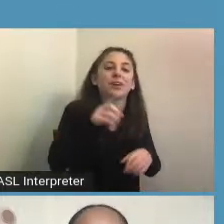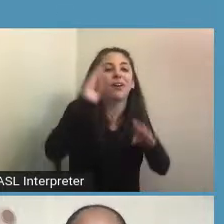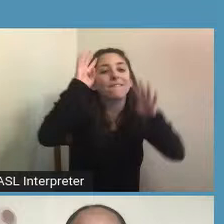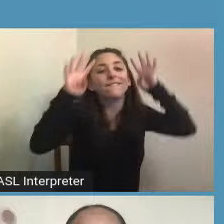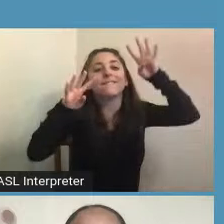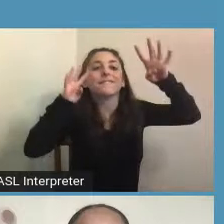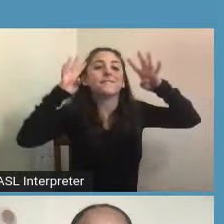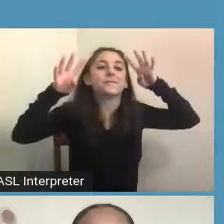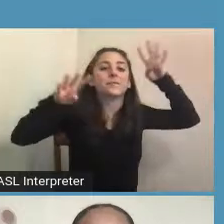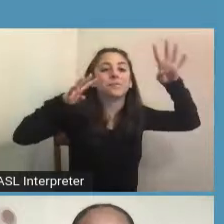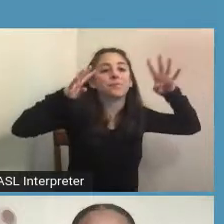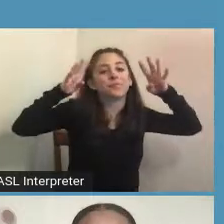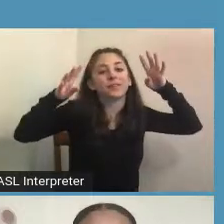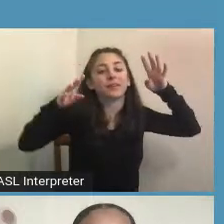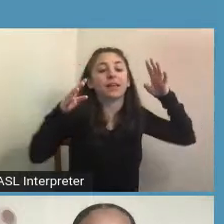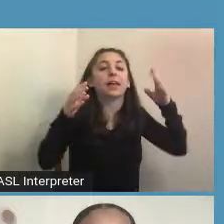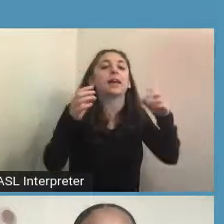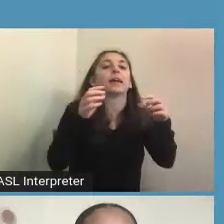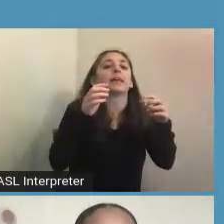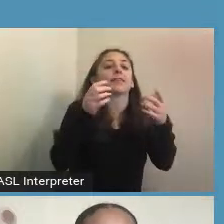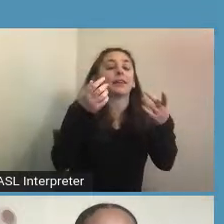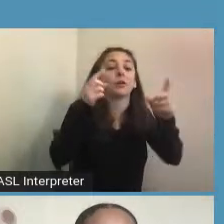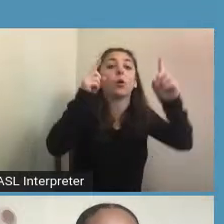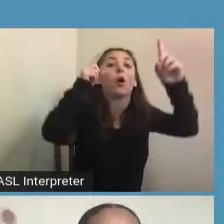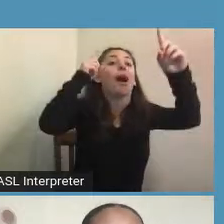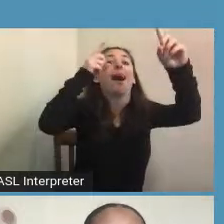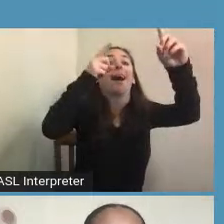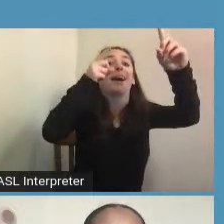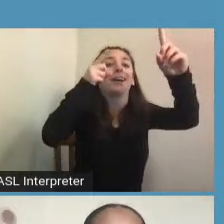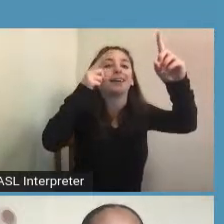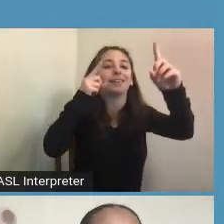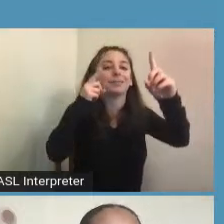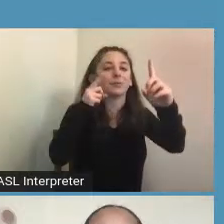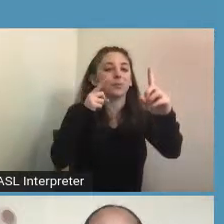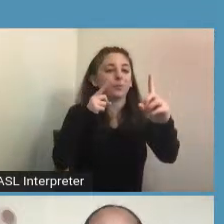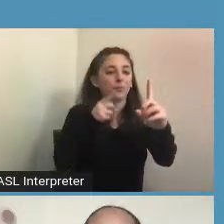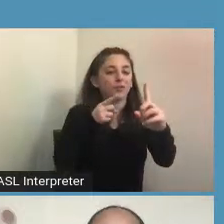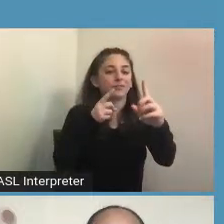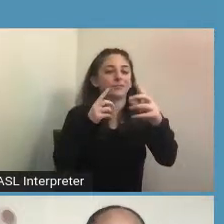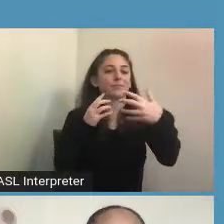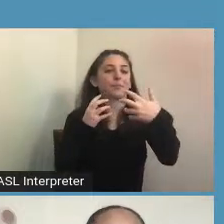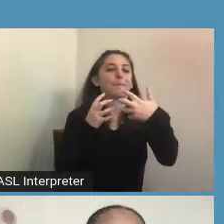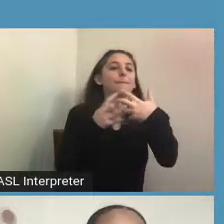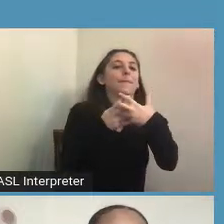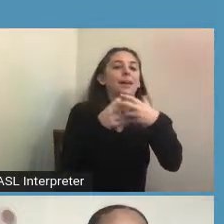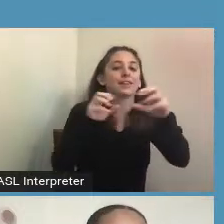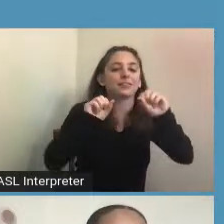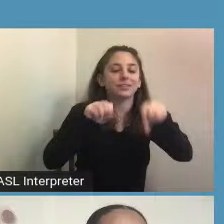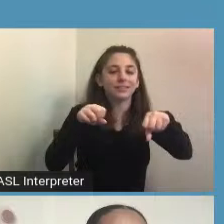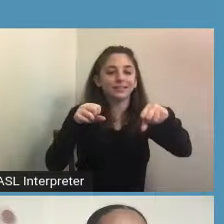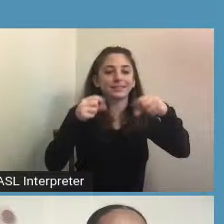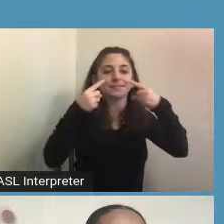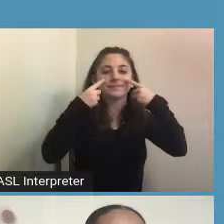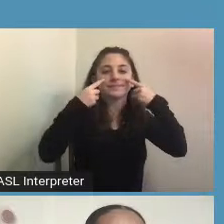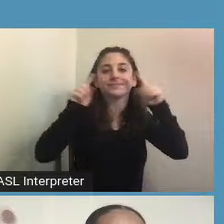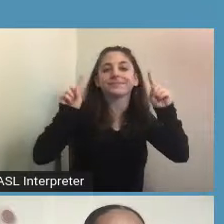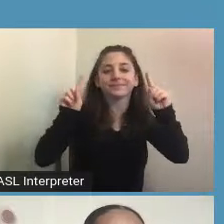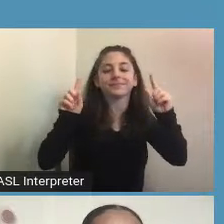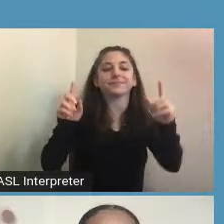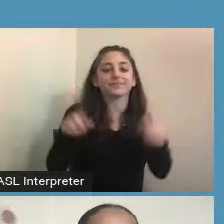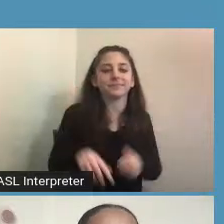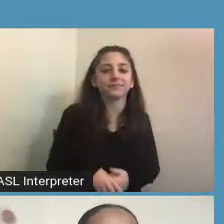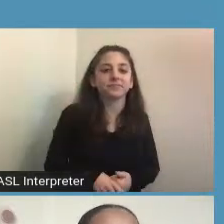and then scale it back down. Make it fit. Not necessarily make it fit to anything